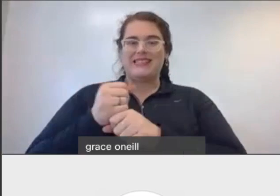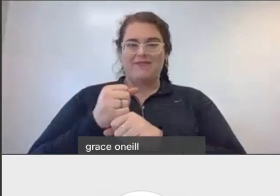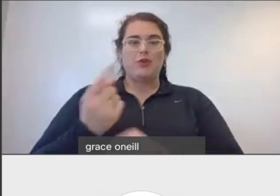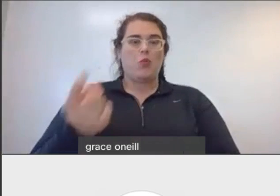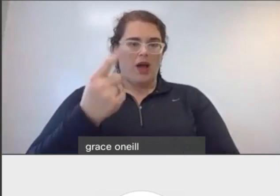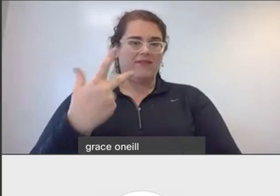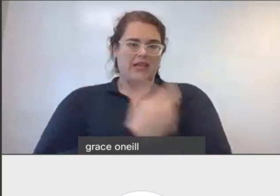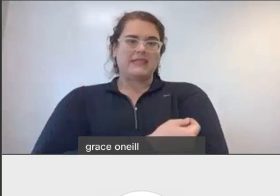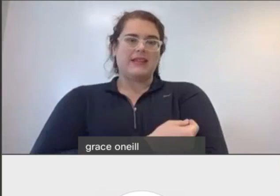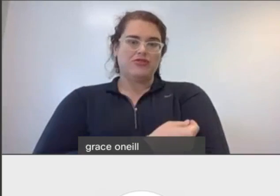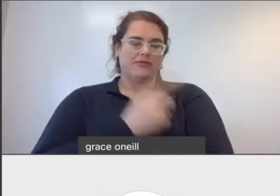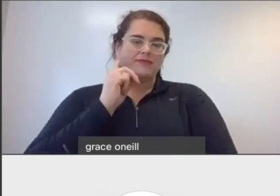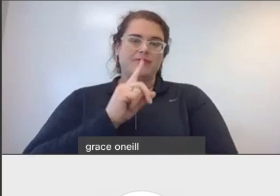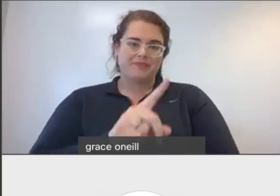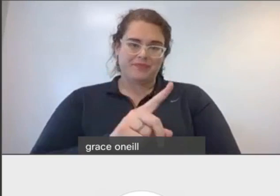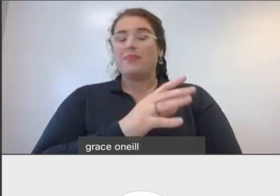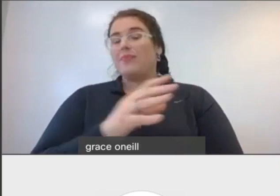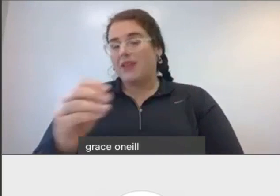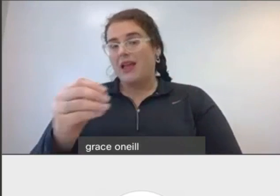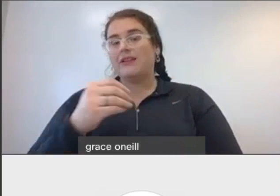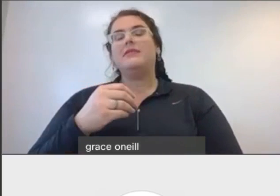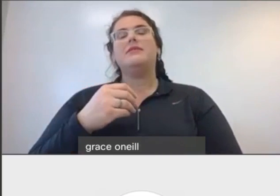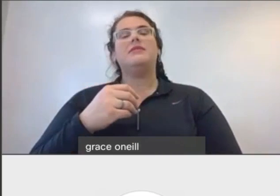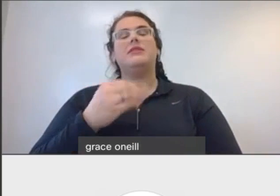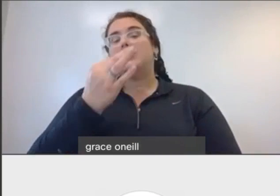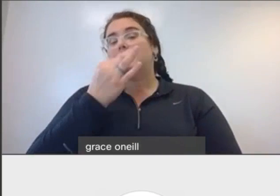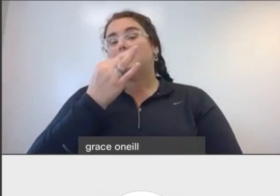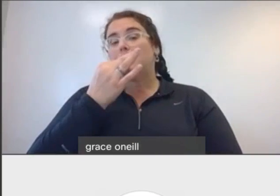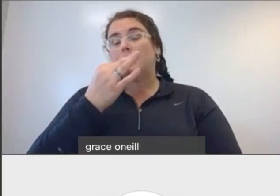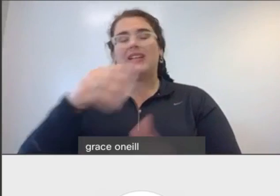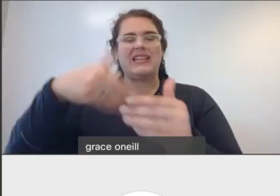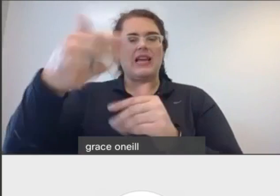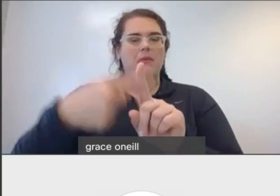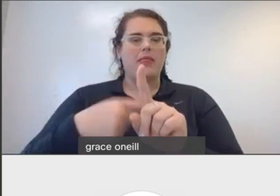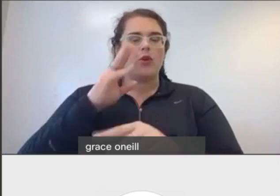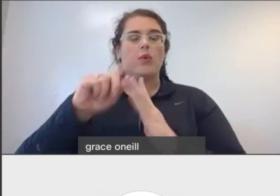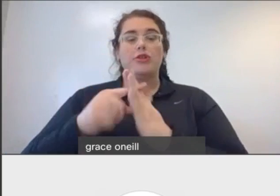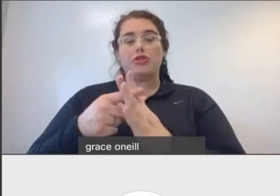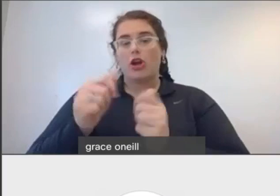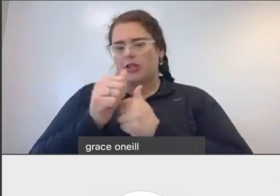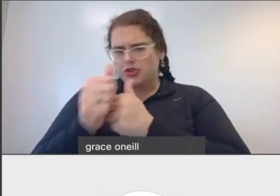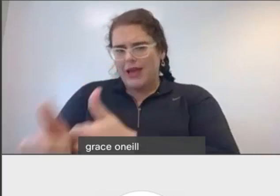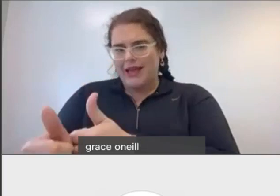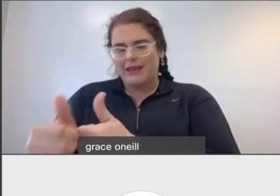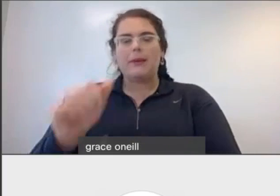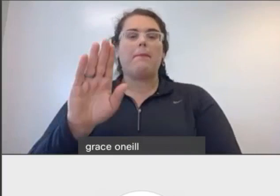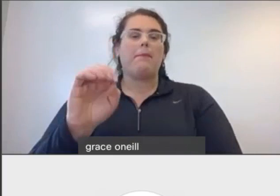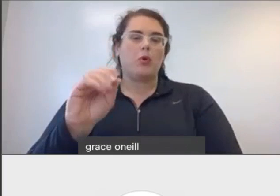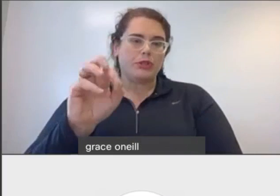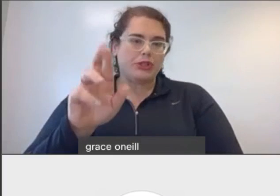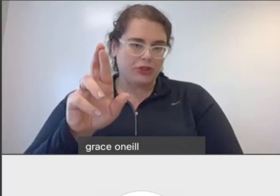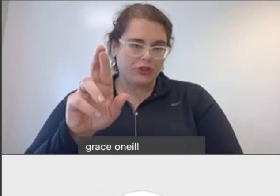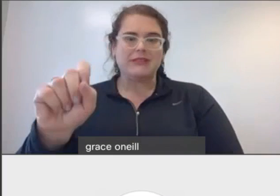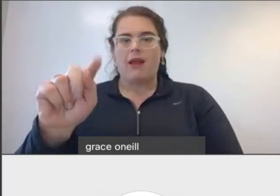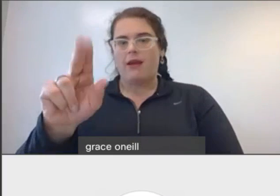we will begin tracking in March whether people are actually current based on